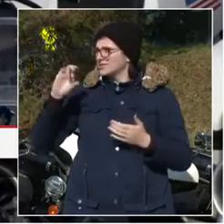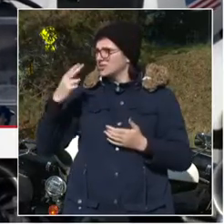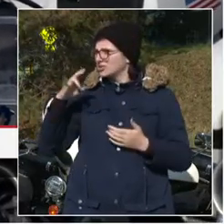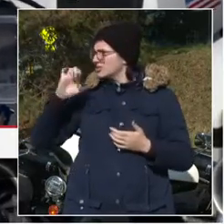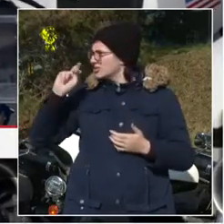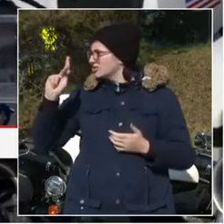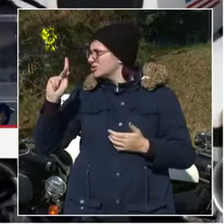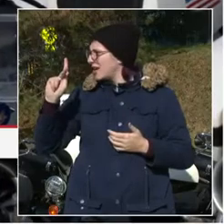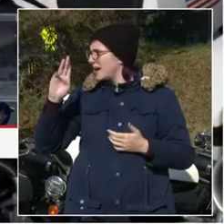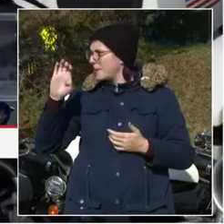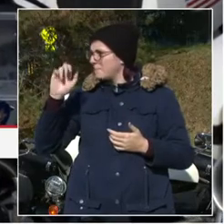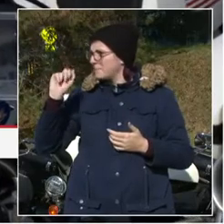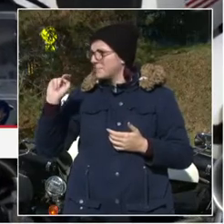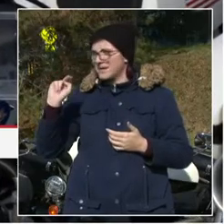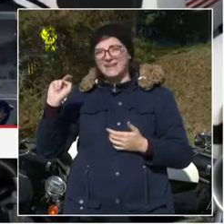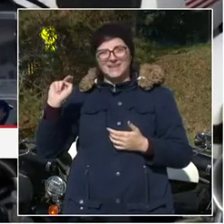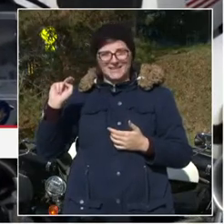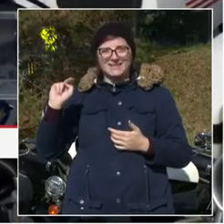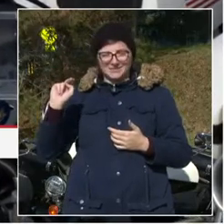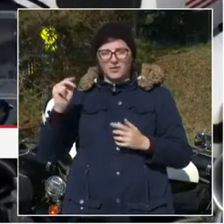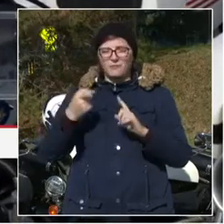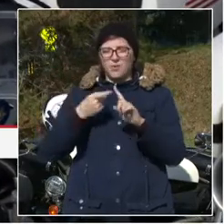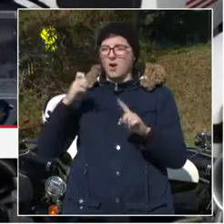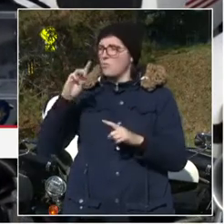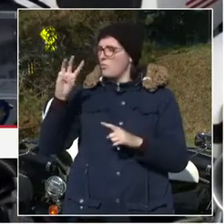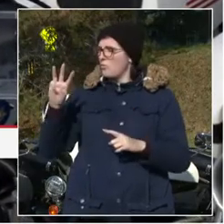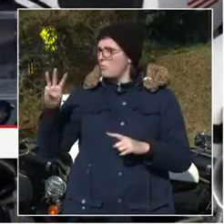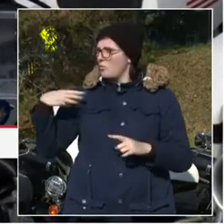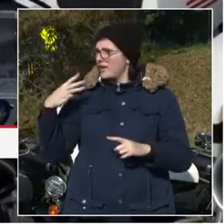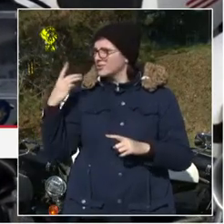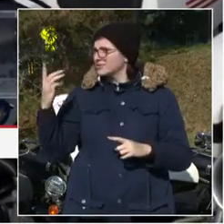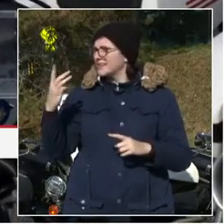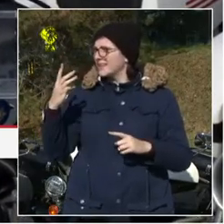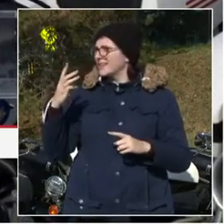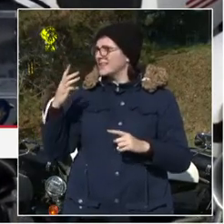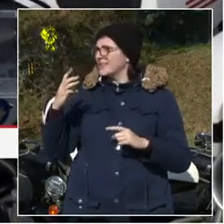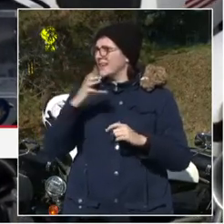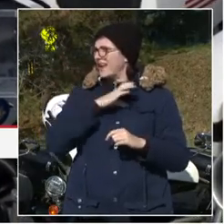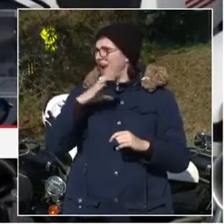Metropolitan Washington Council of Governments.